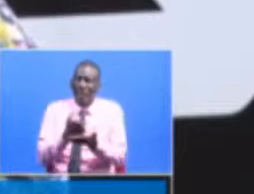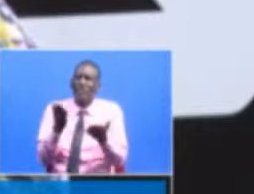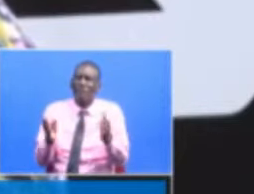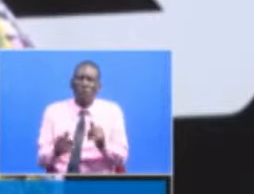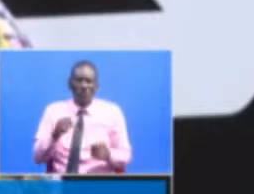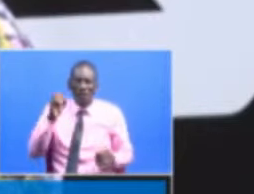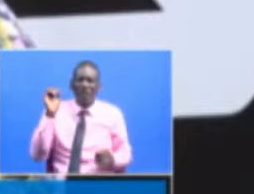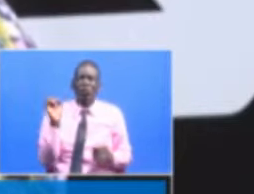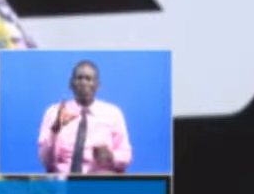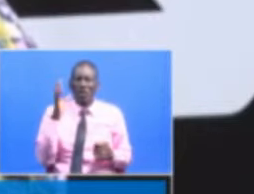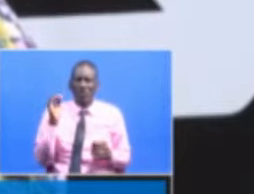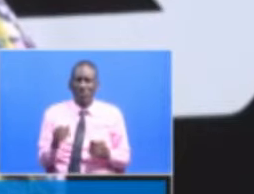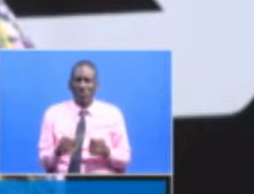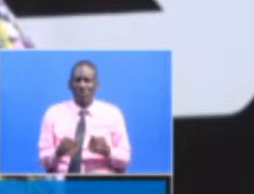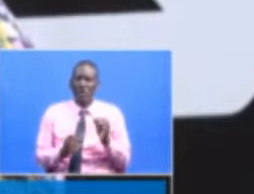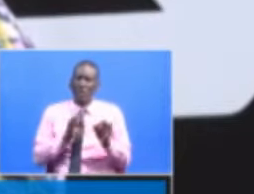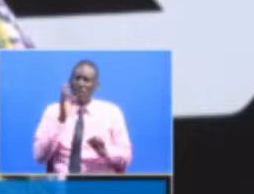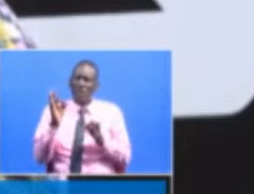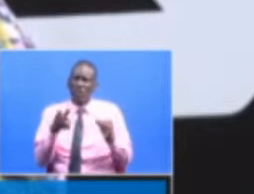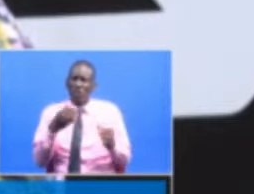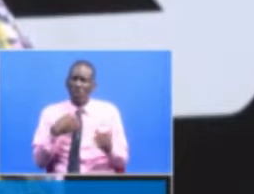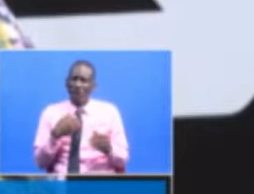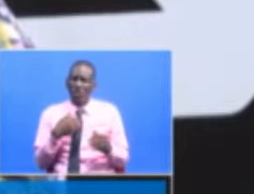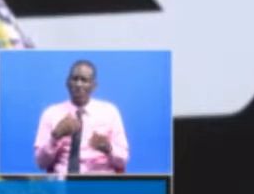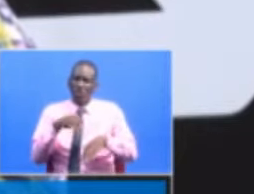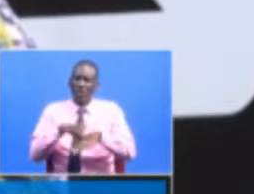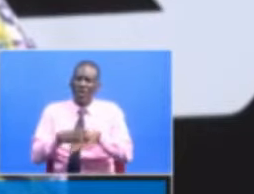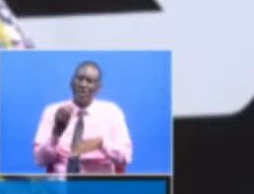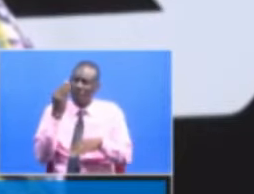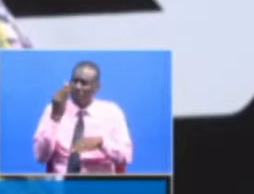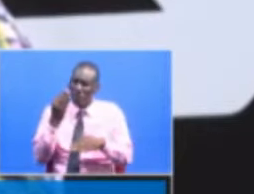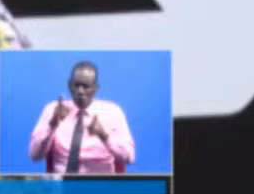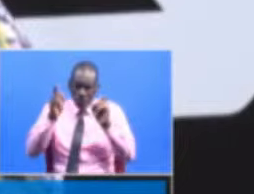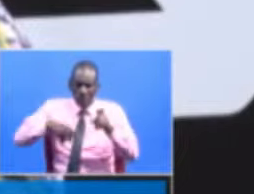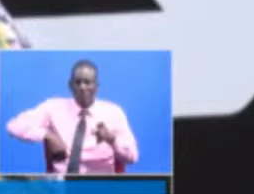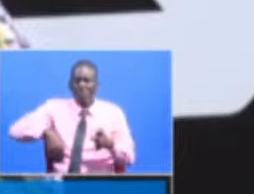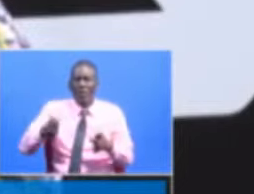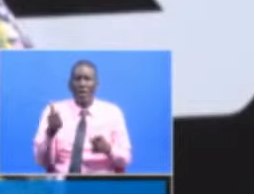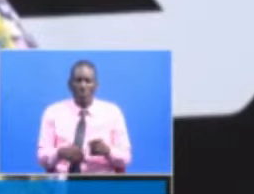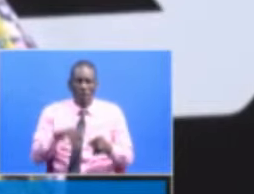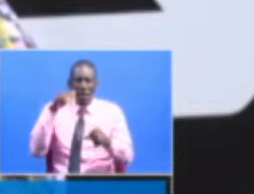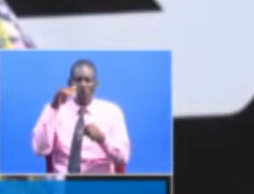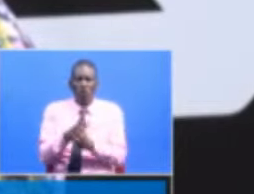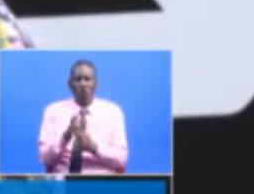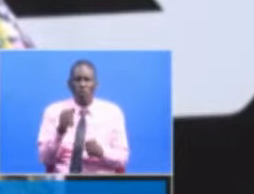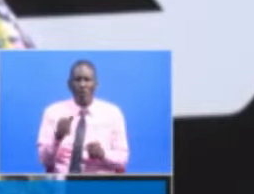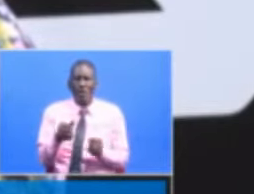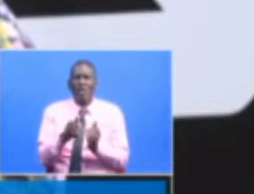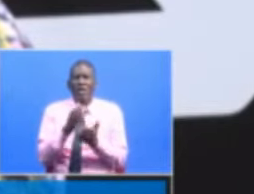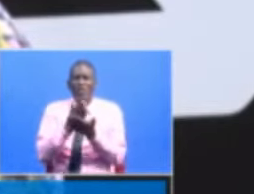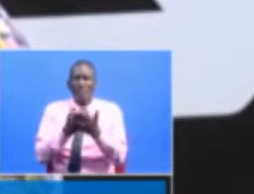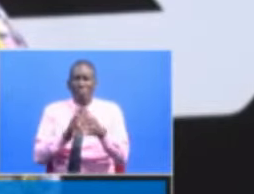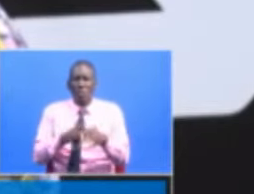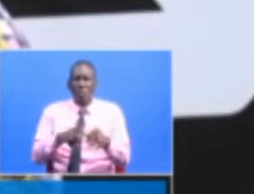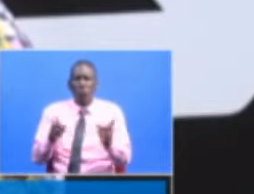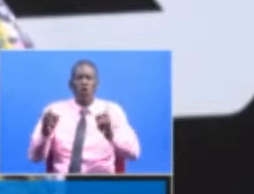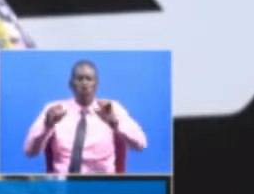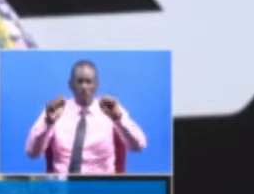expensive. If you have to get milk, you have to buy with a lot of money. And sometimes you cannot even get